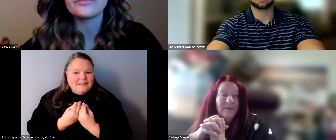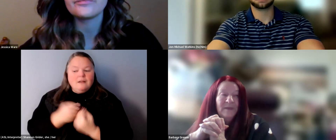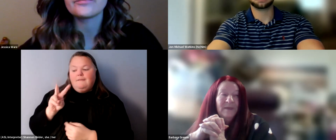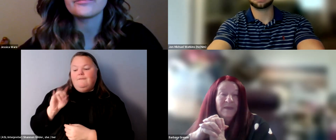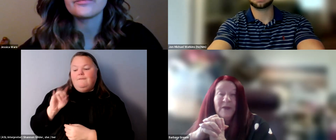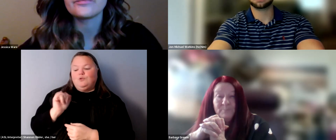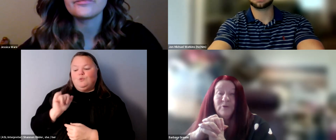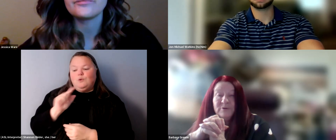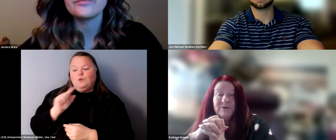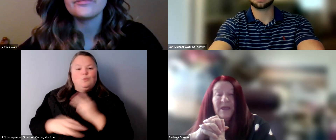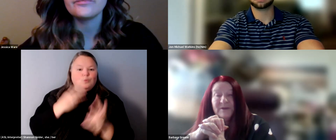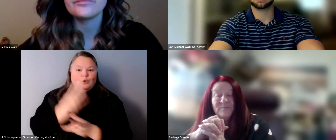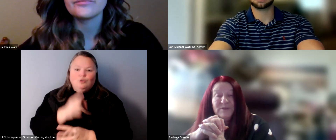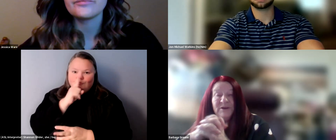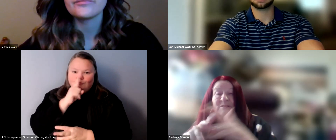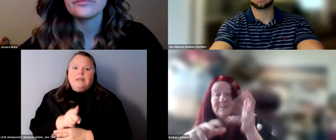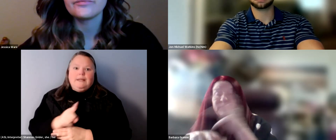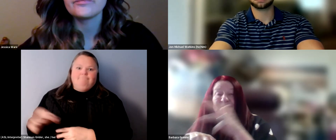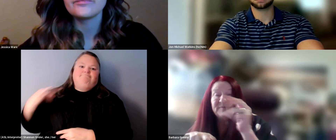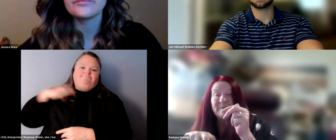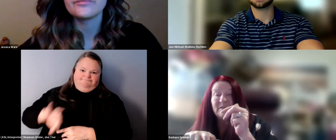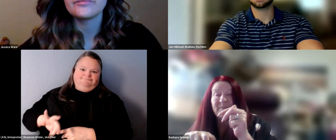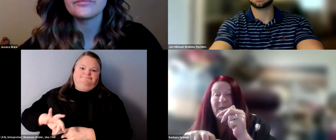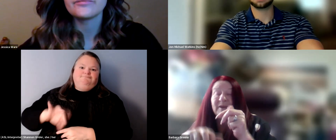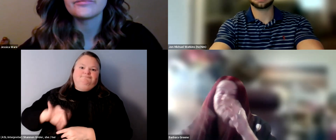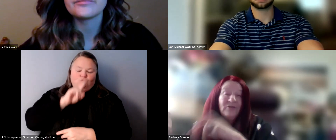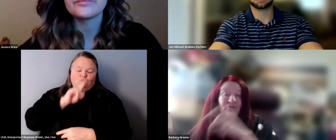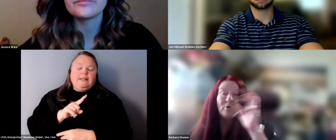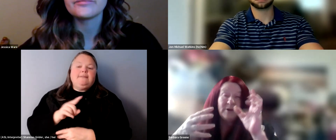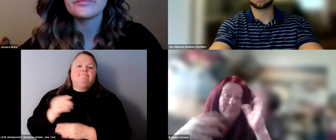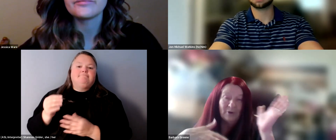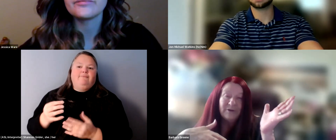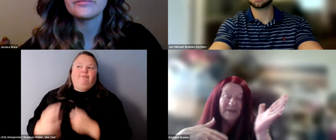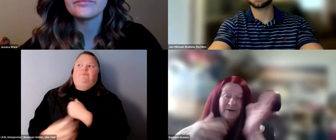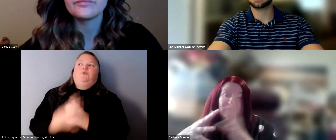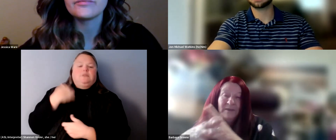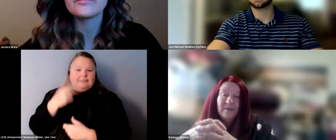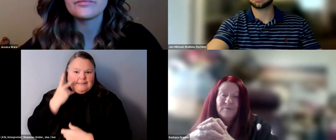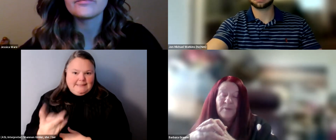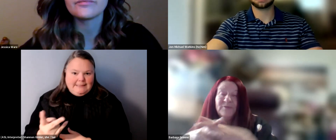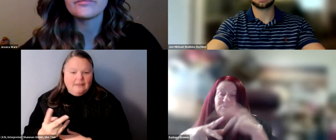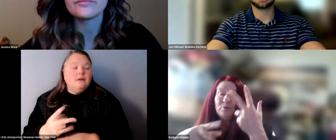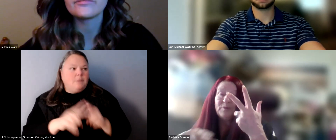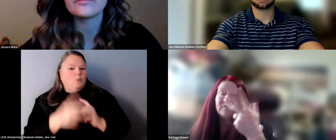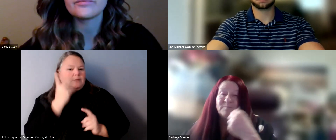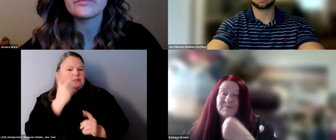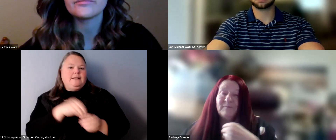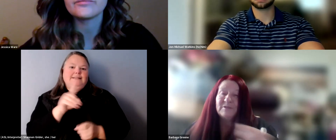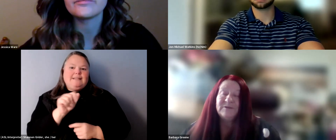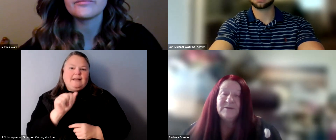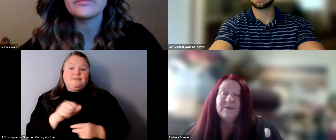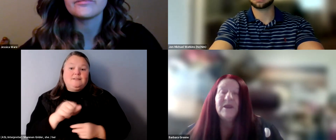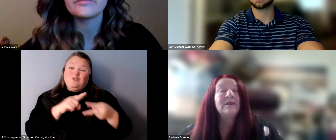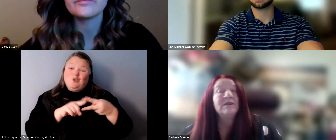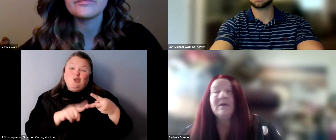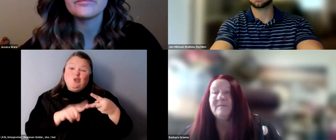us an opportunity to kind of get a glimpse into something like that. And that showed up in our data. So that's two things specifically,